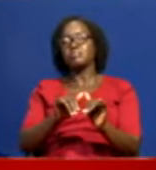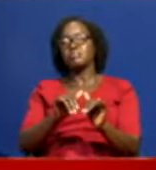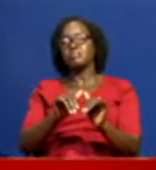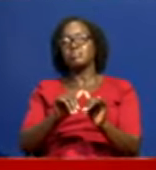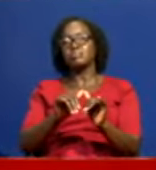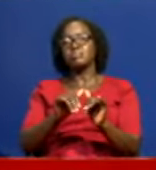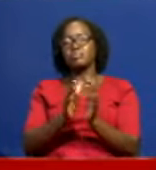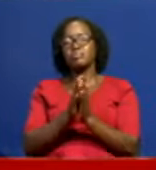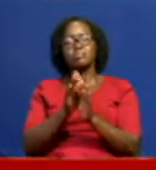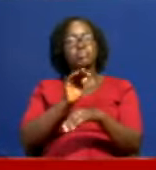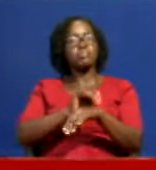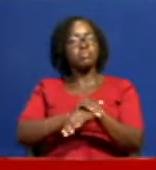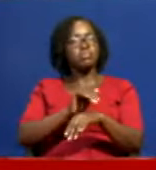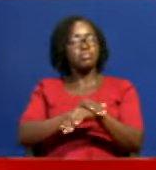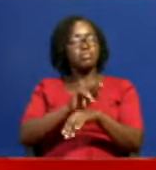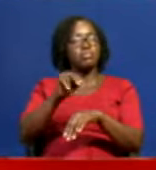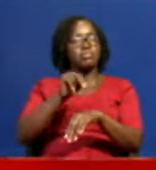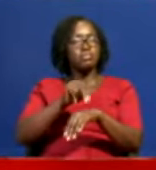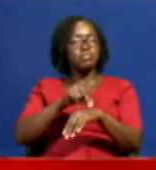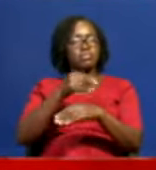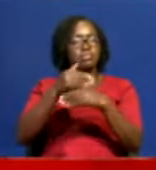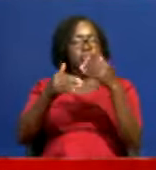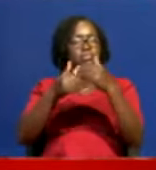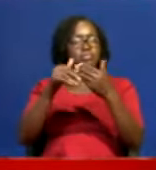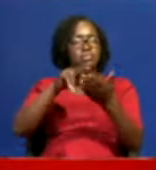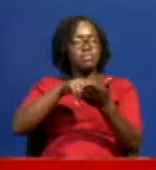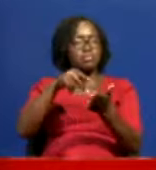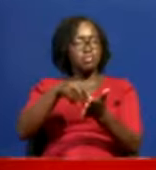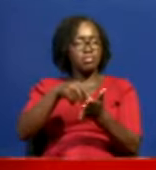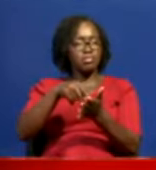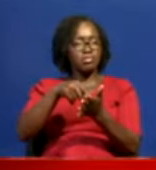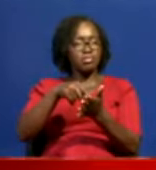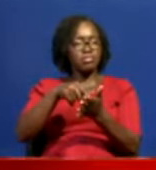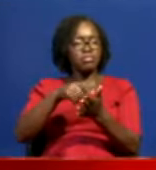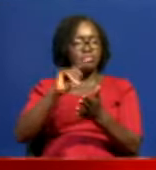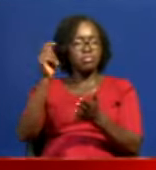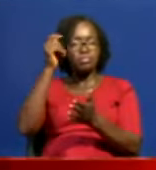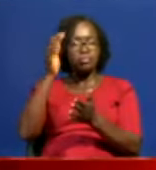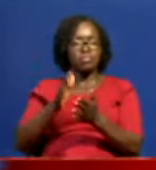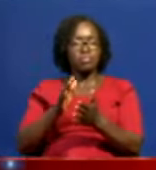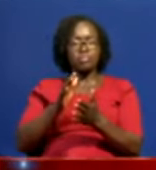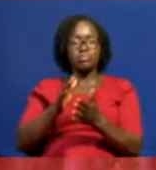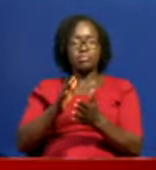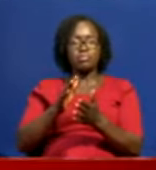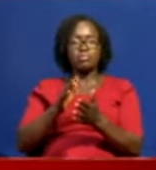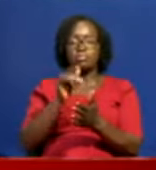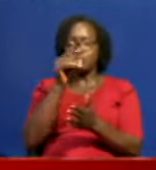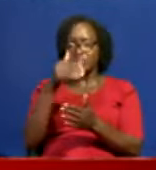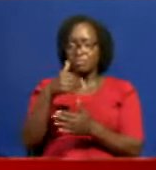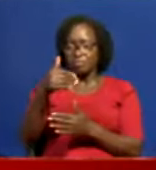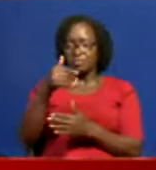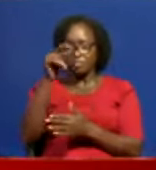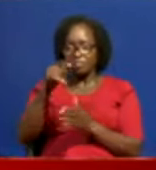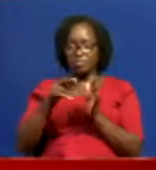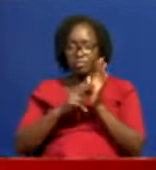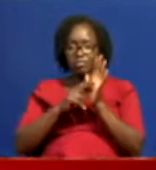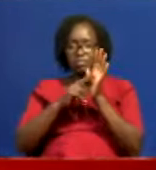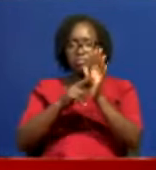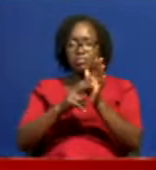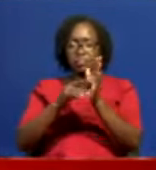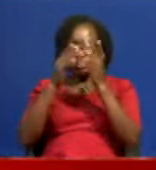a viable nation-building project, every Kenyan must be represented at